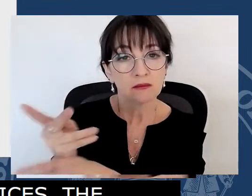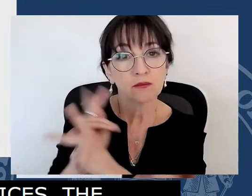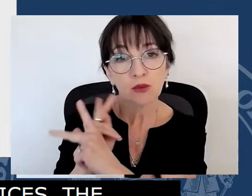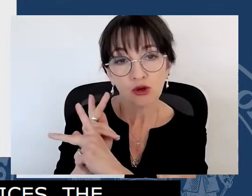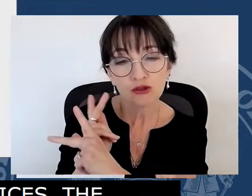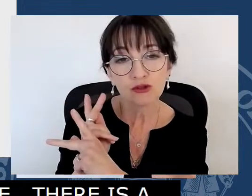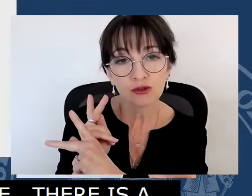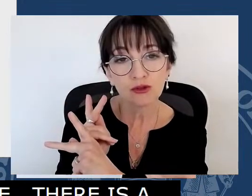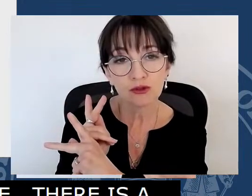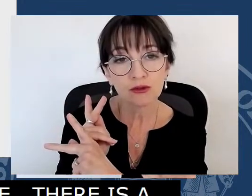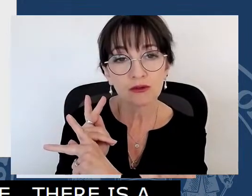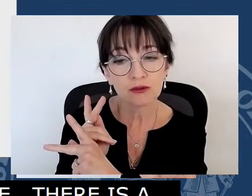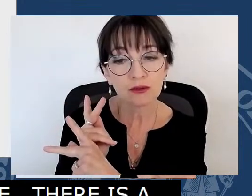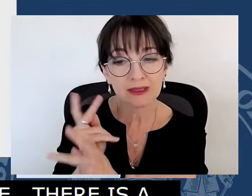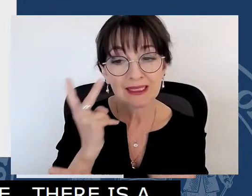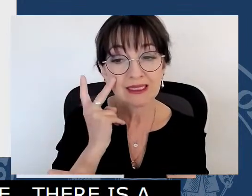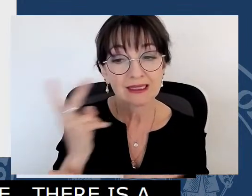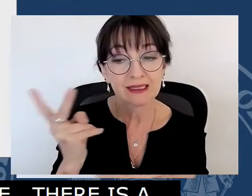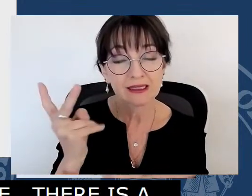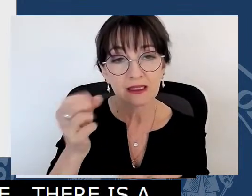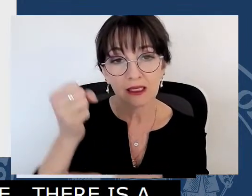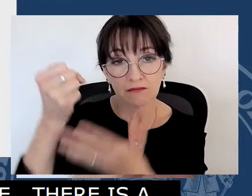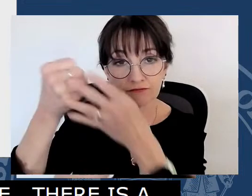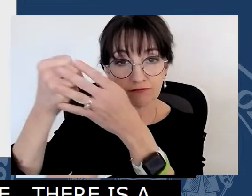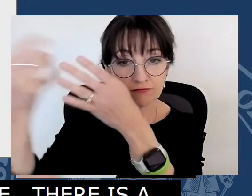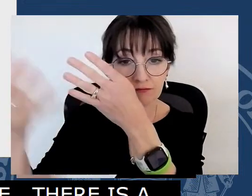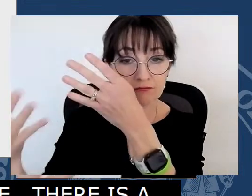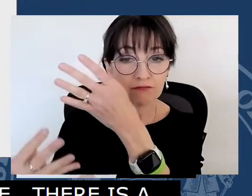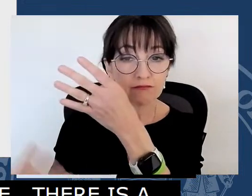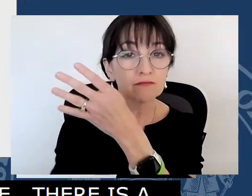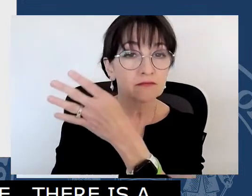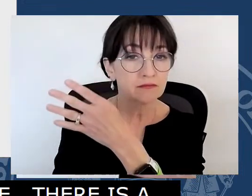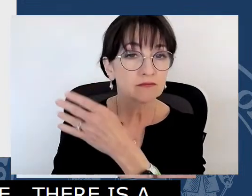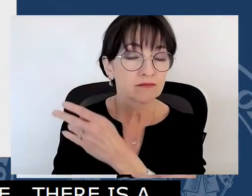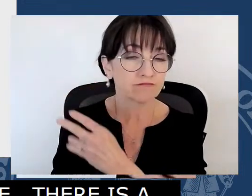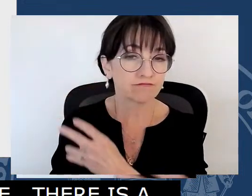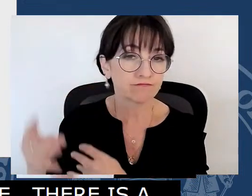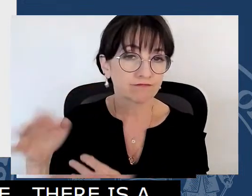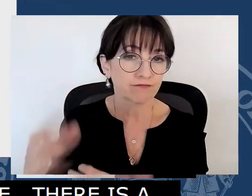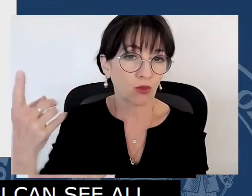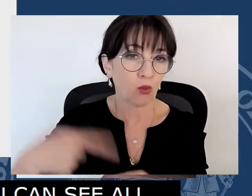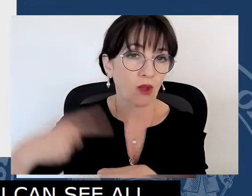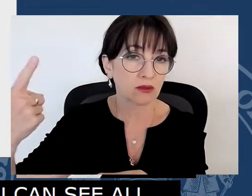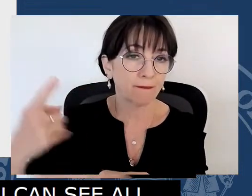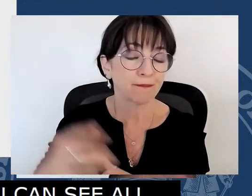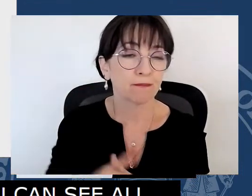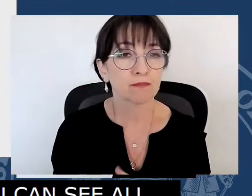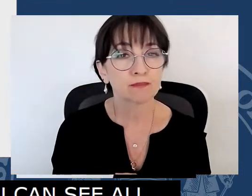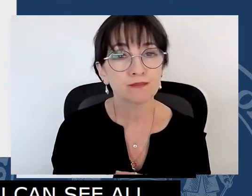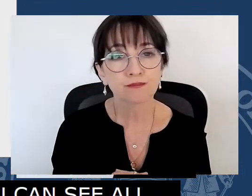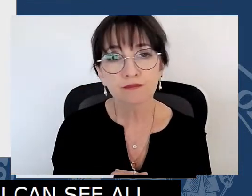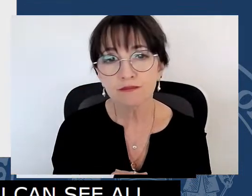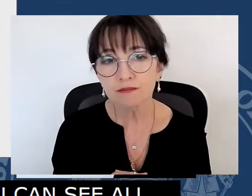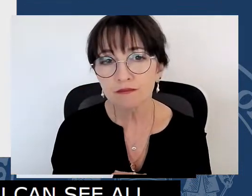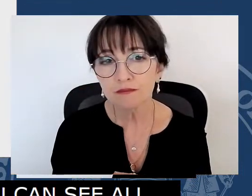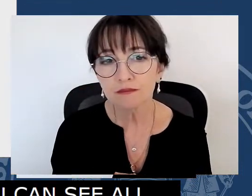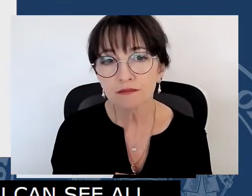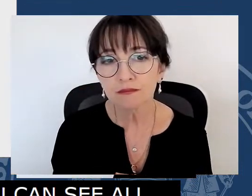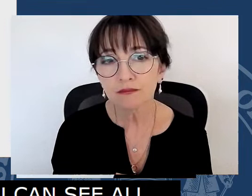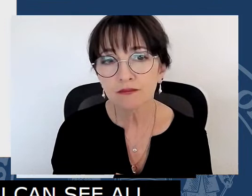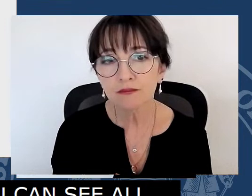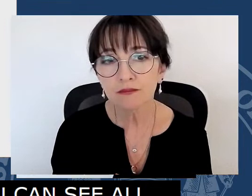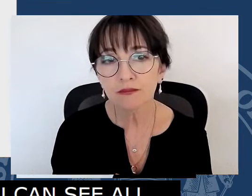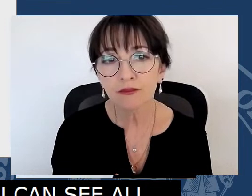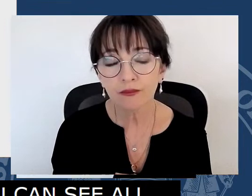you can see all that one-time cash going to capital projects. So in terms of priorities, should be the